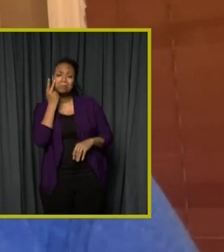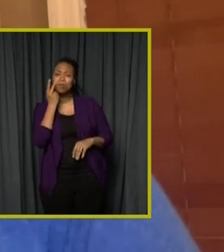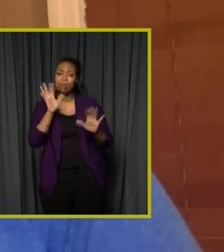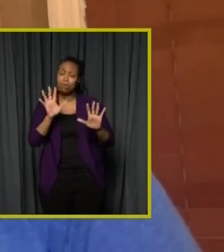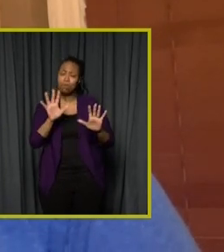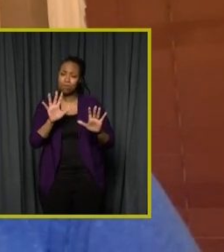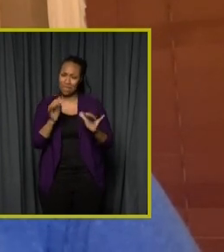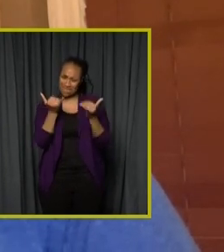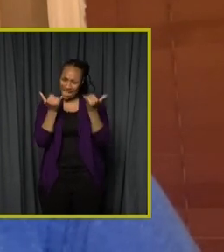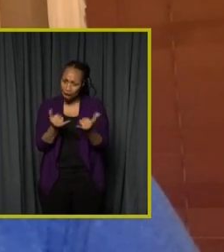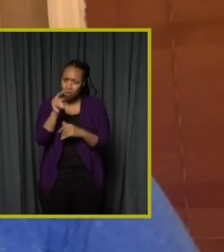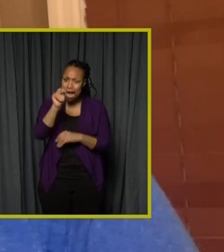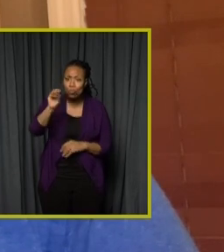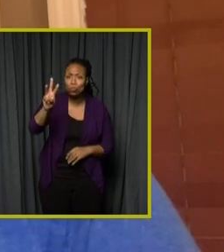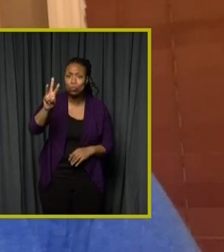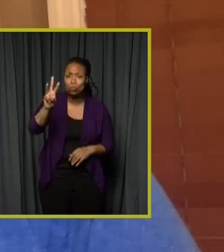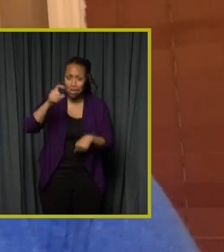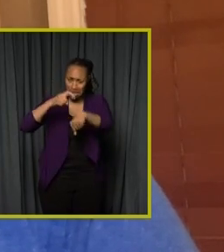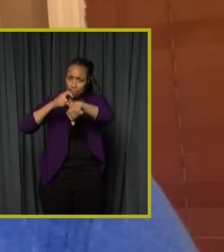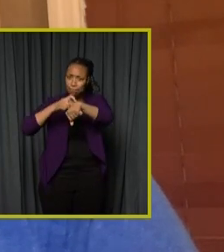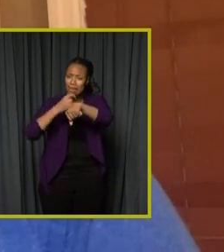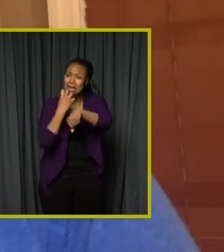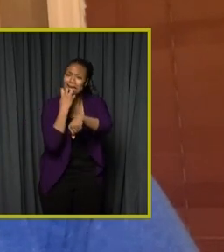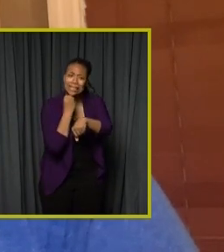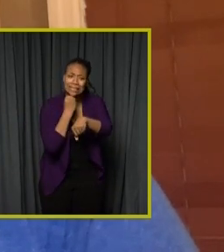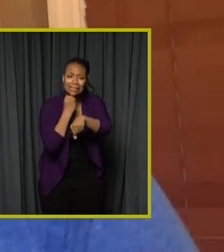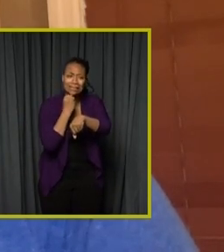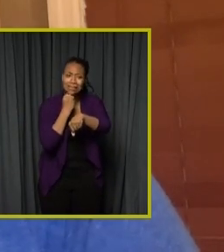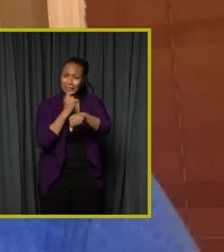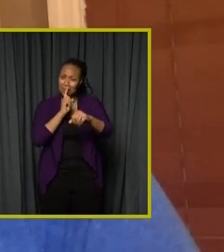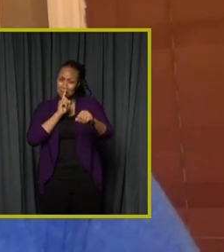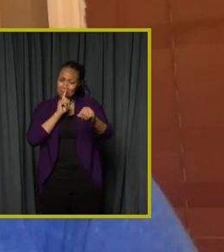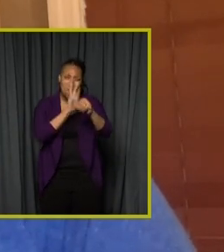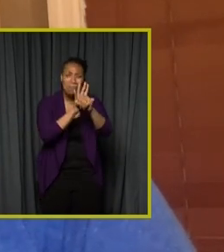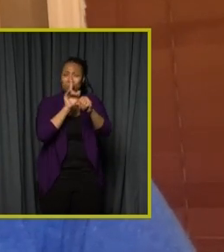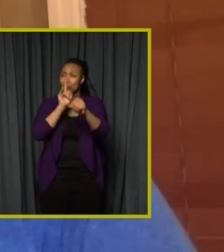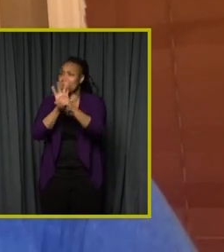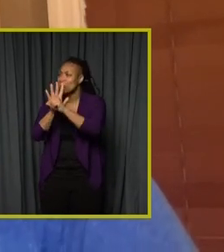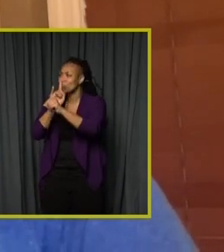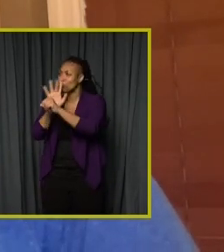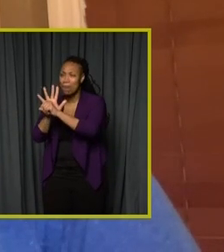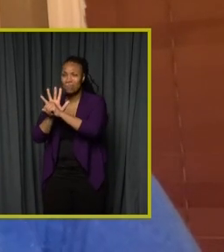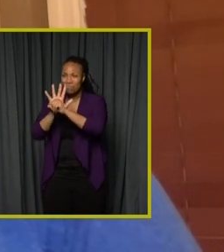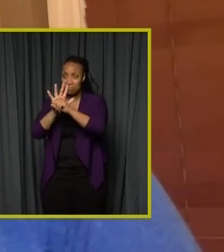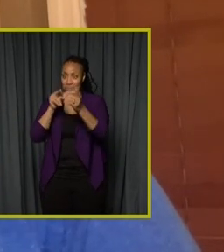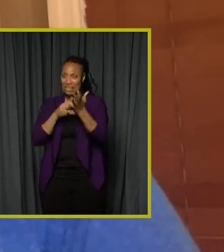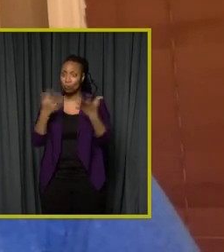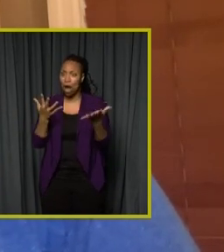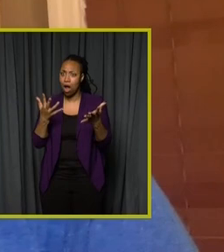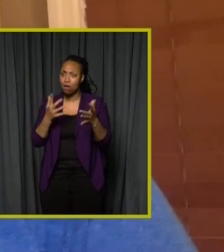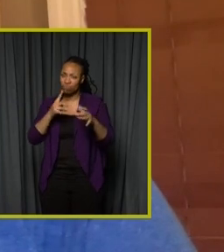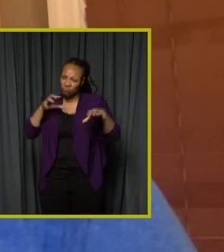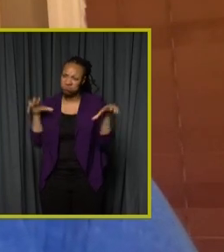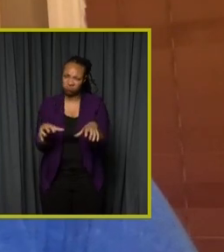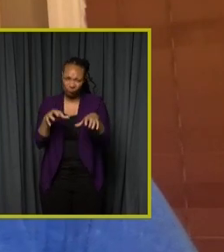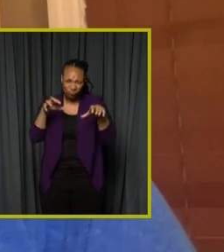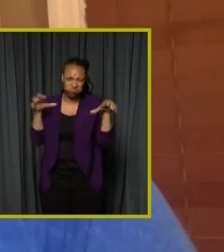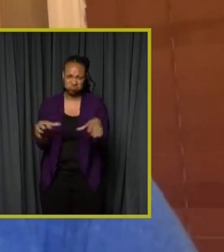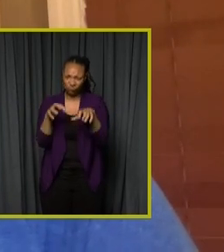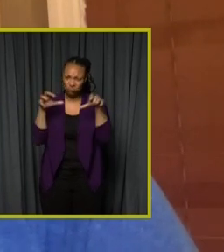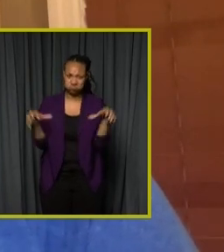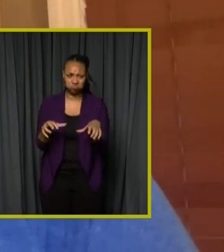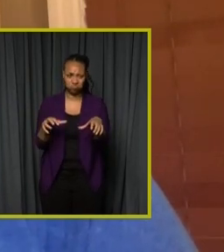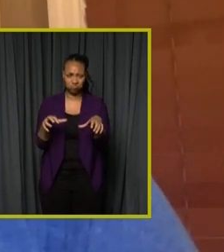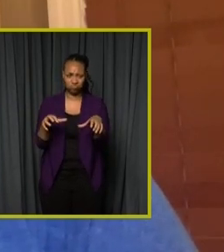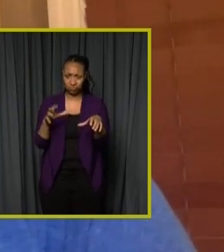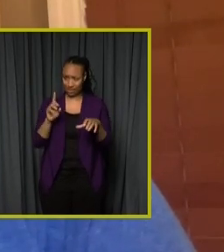time to make real the promises of this democracy. He was working with poor people